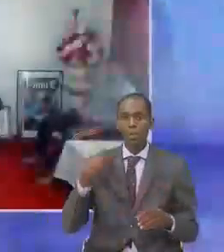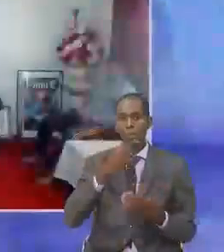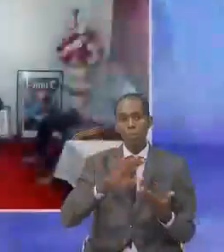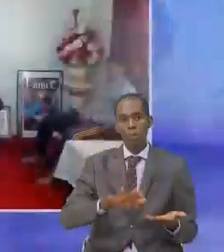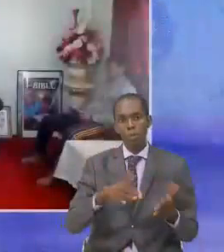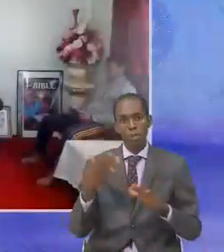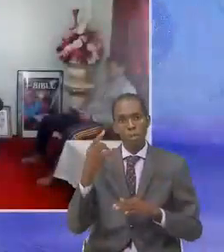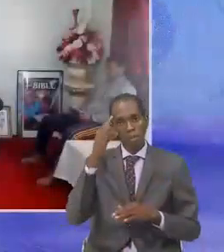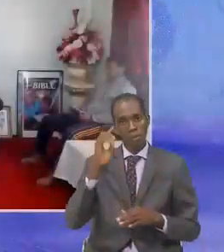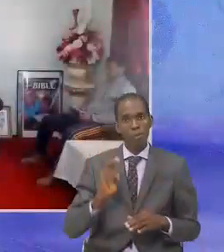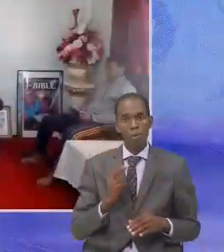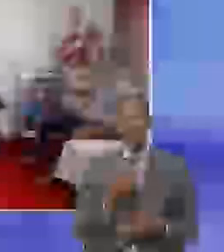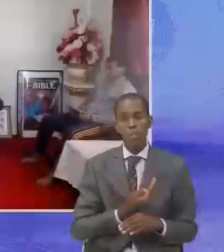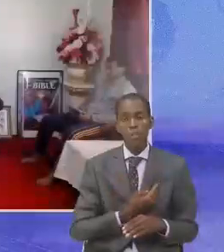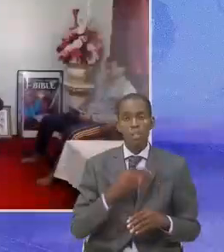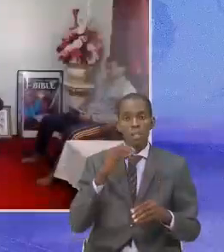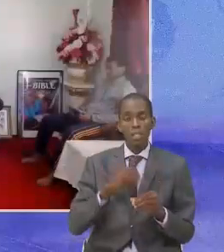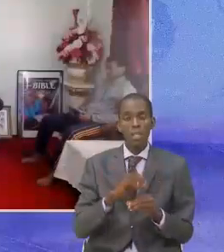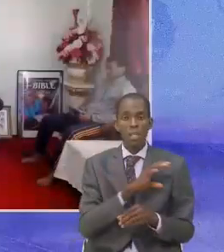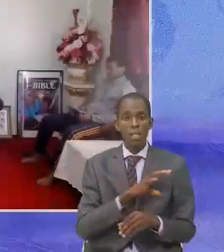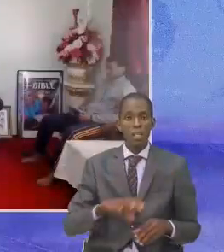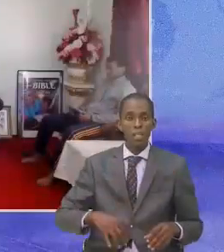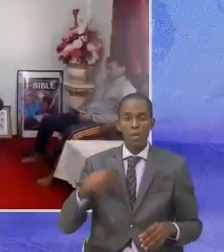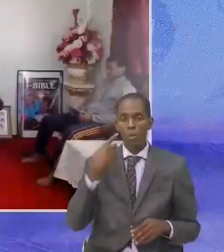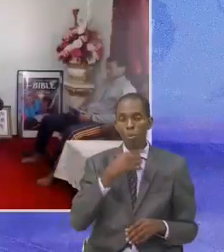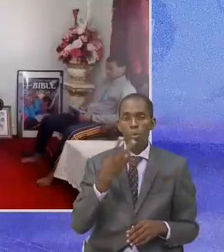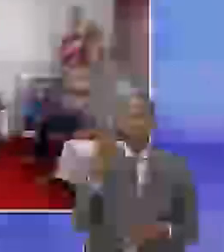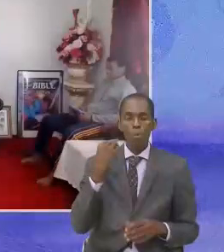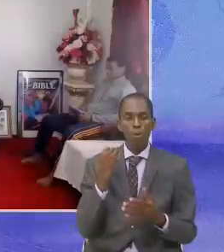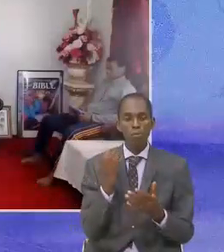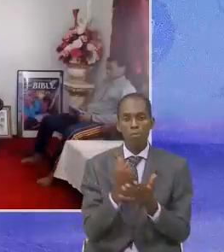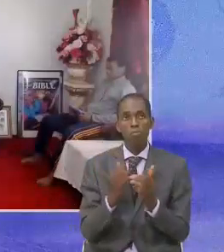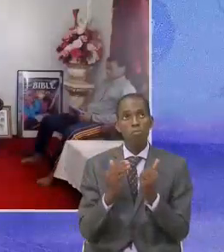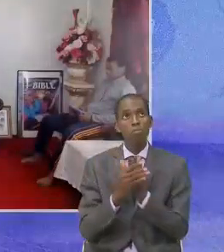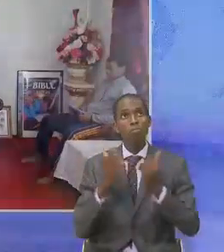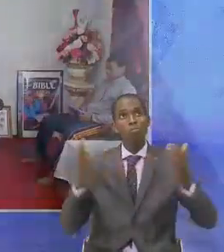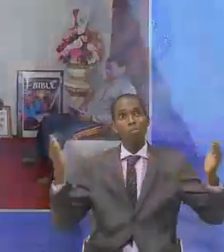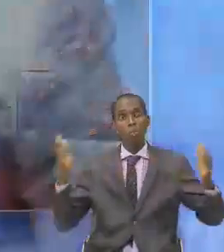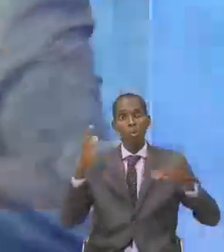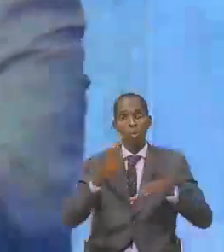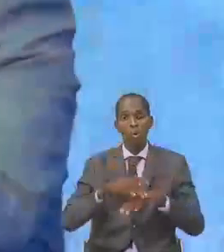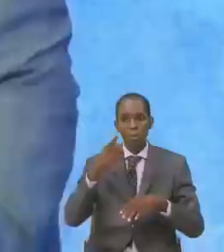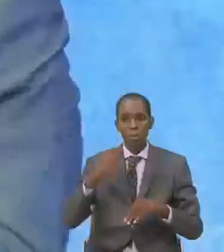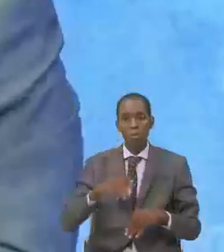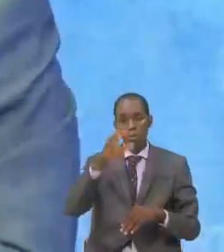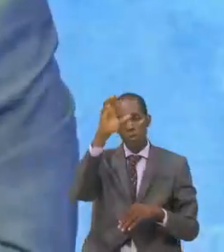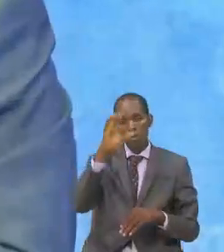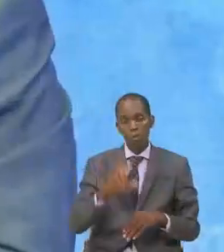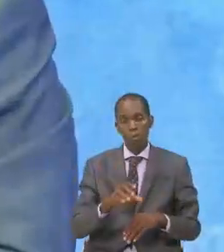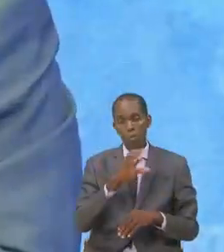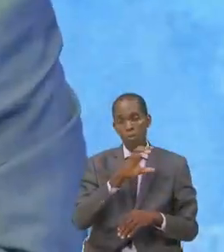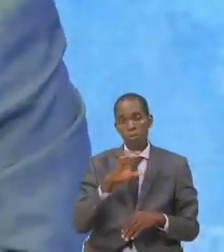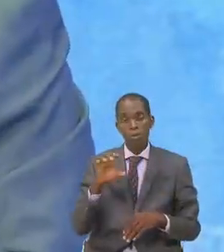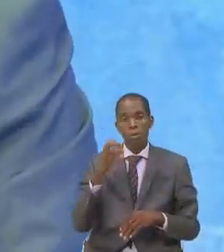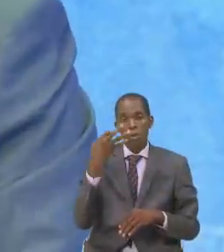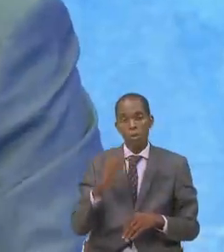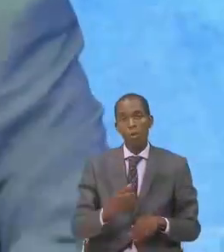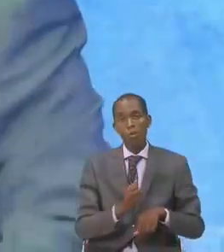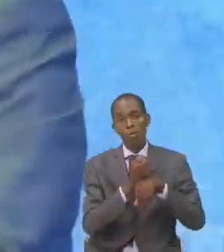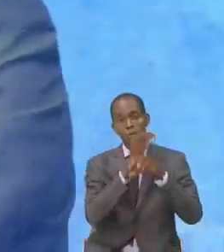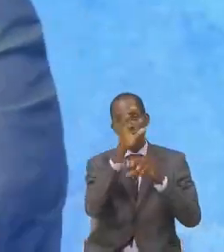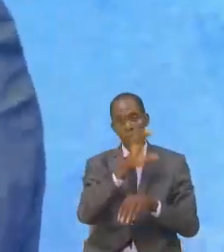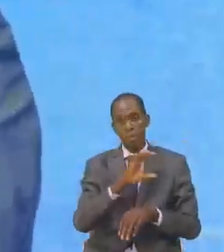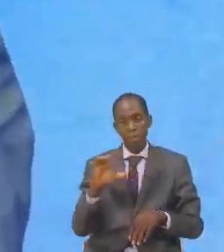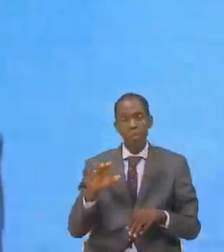in Christ, the Christ who died for us, in Christ, the Christ who was crucified on the cross